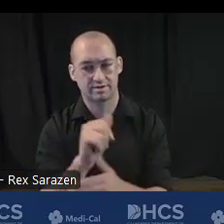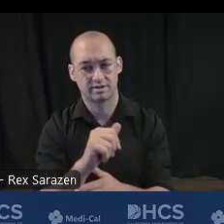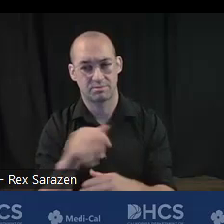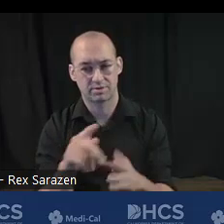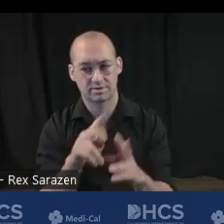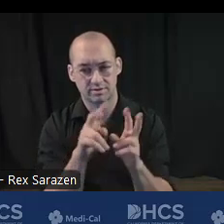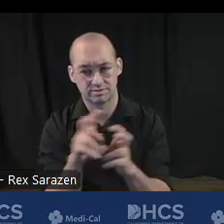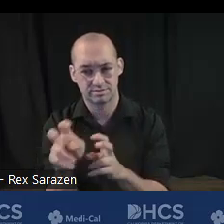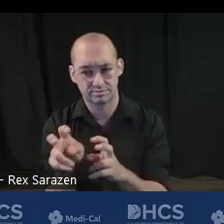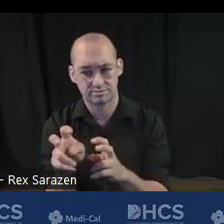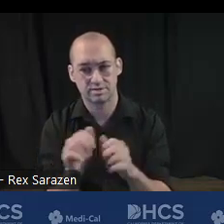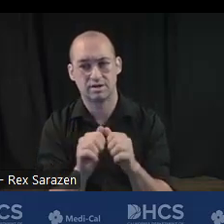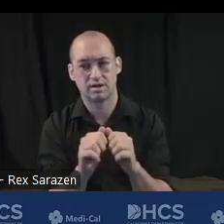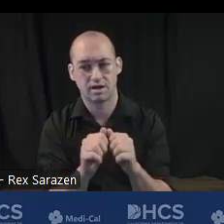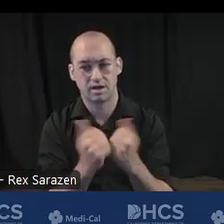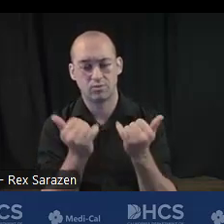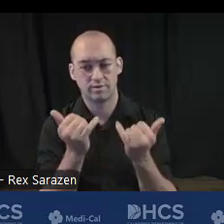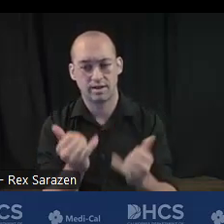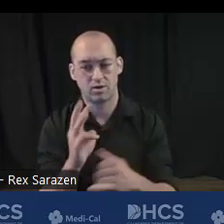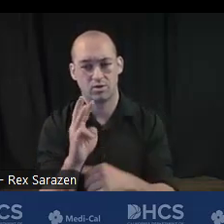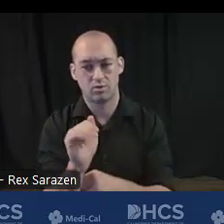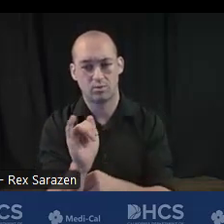how the current waivers operate.